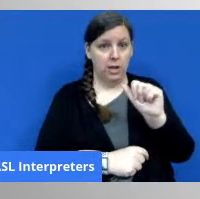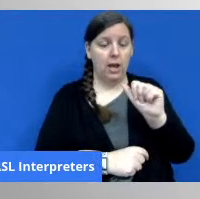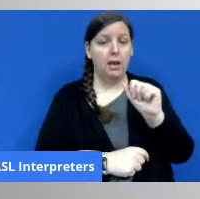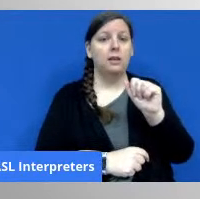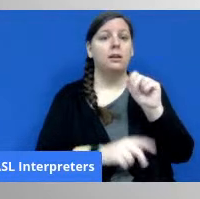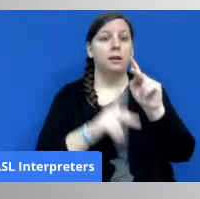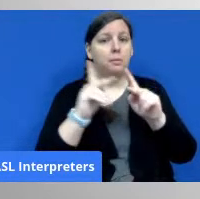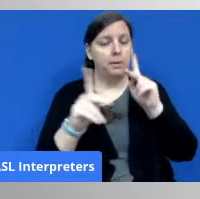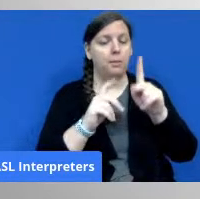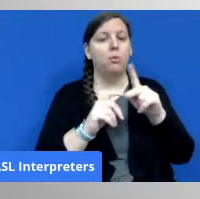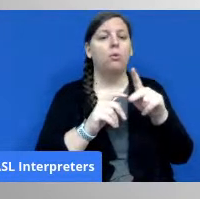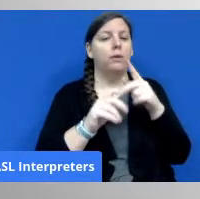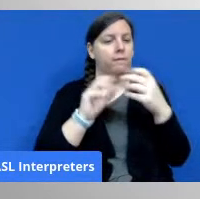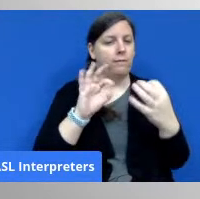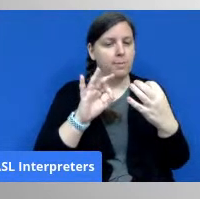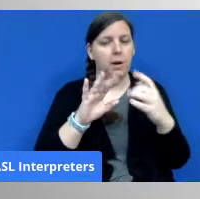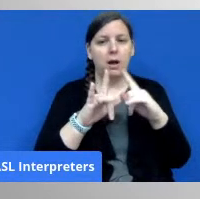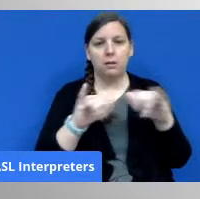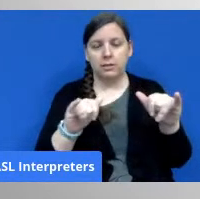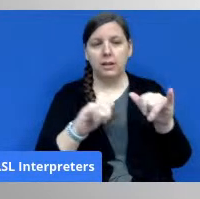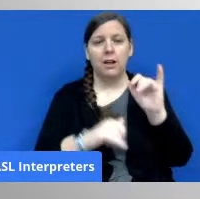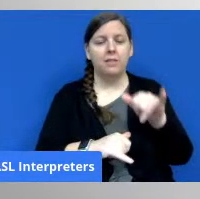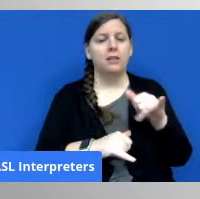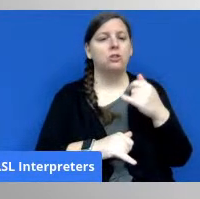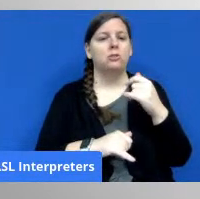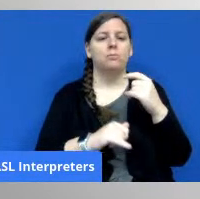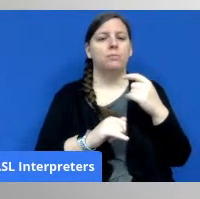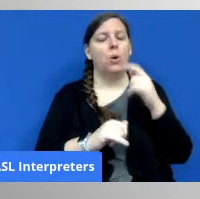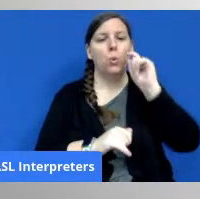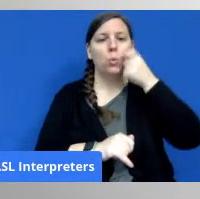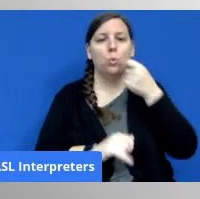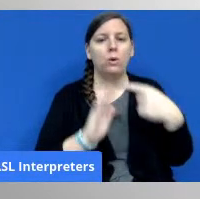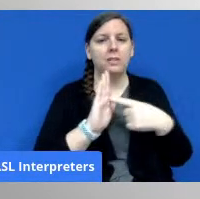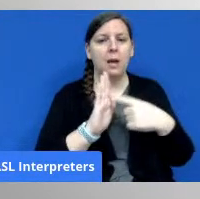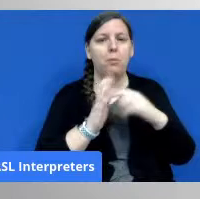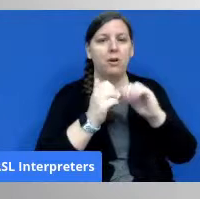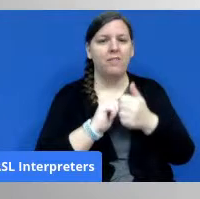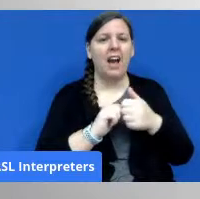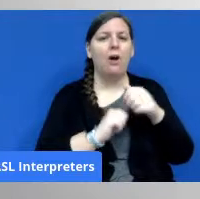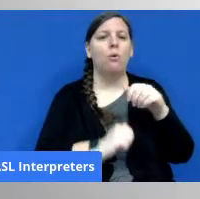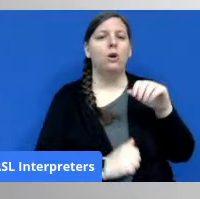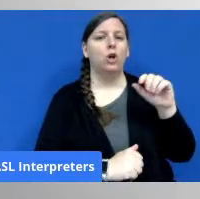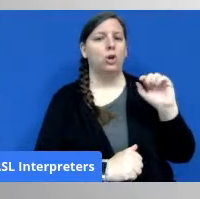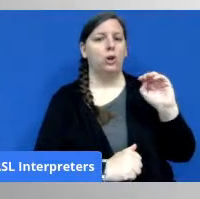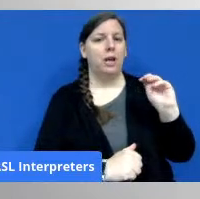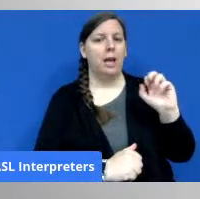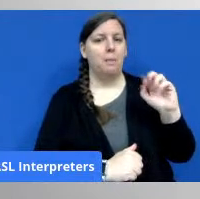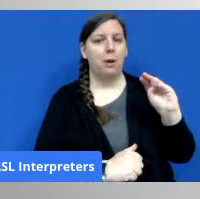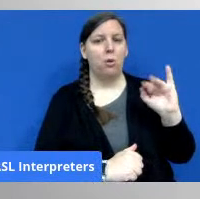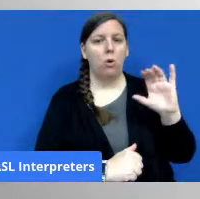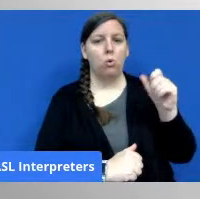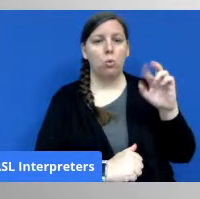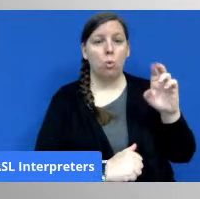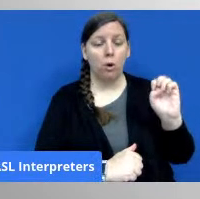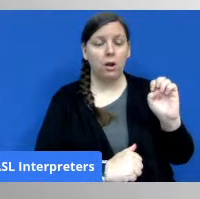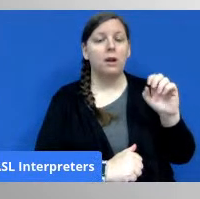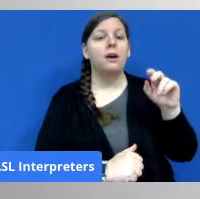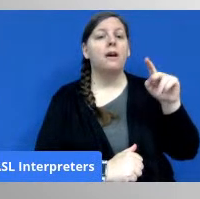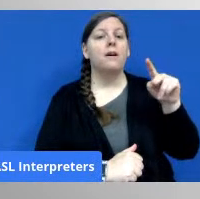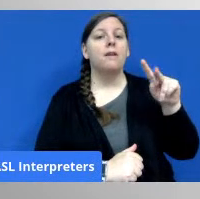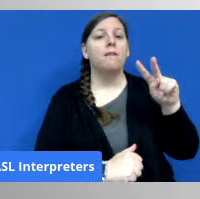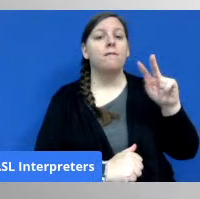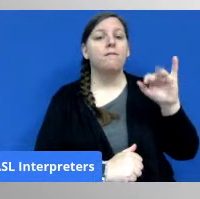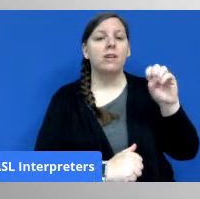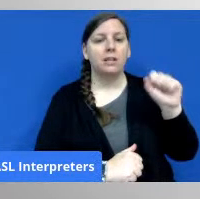how those vistas are doing such great work in our community. Next slide. Okay, and then finally, this is my